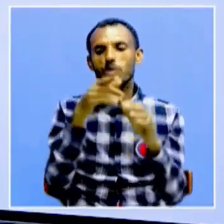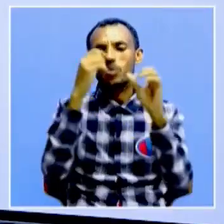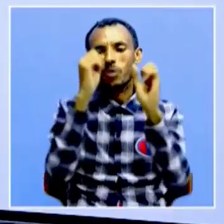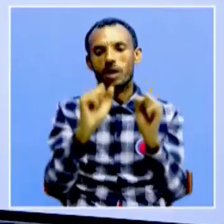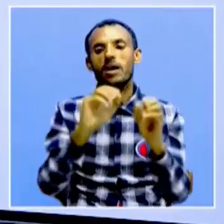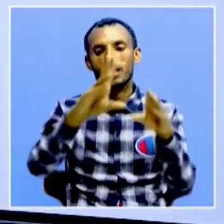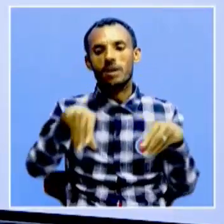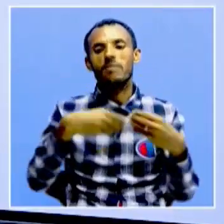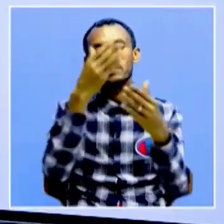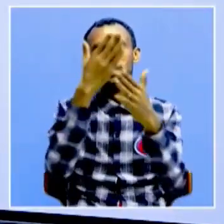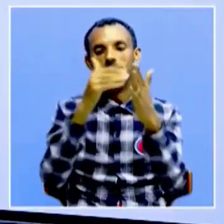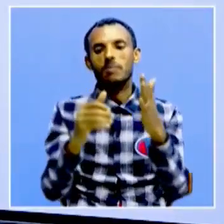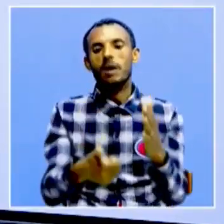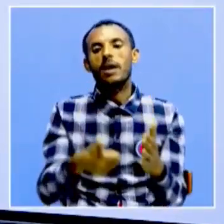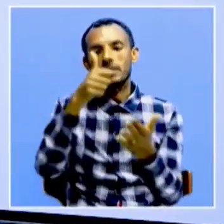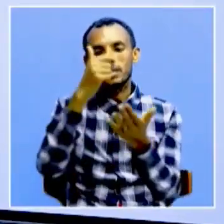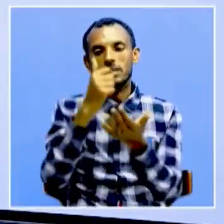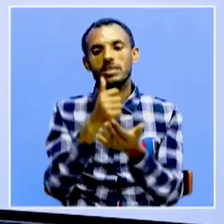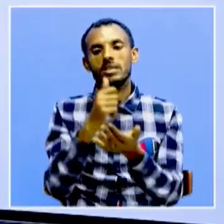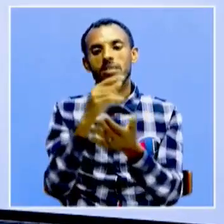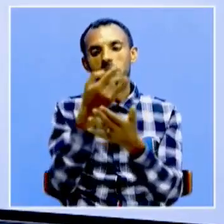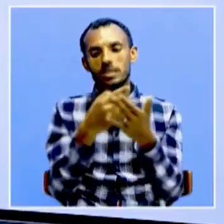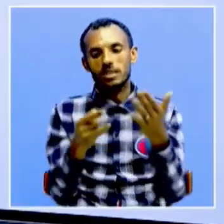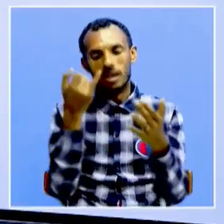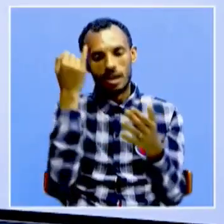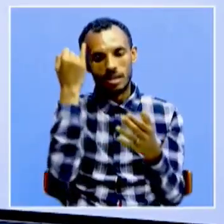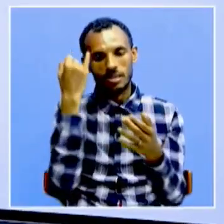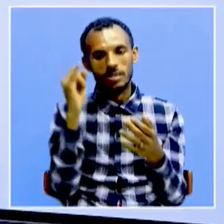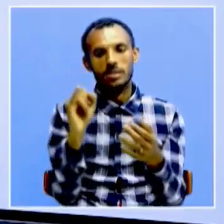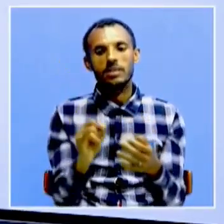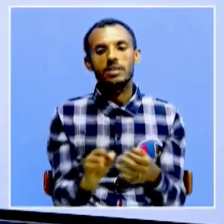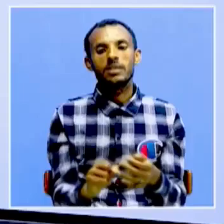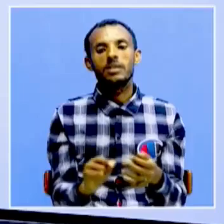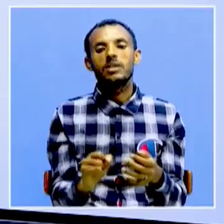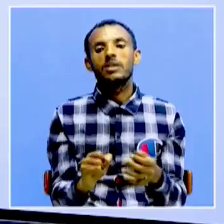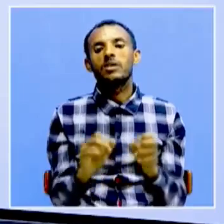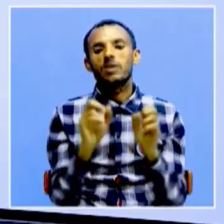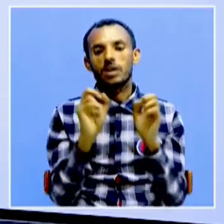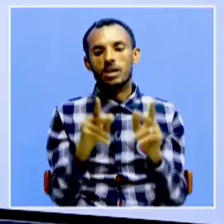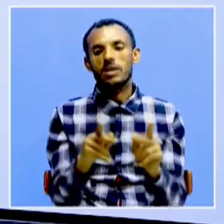us some another supporting detail here, okay? Okay.